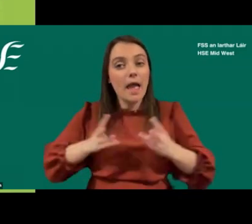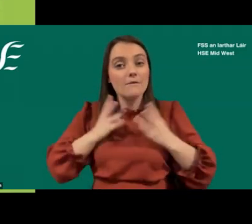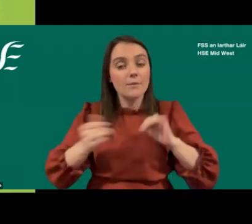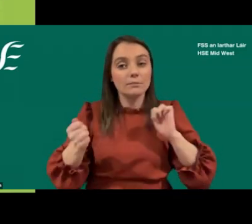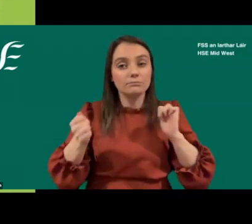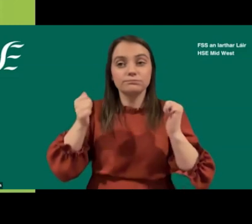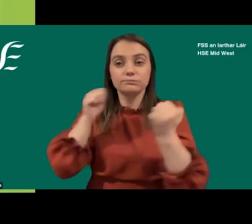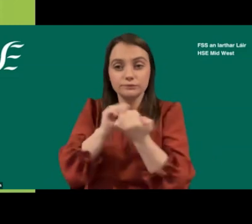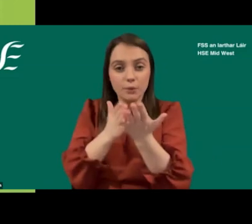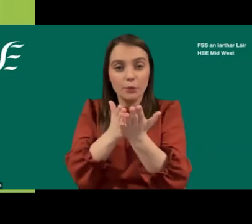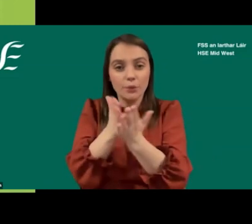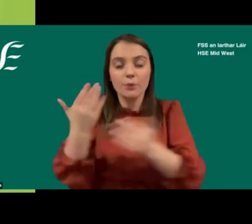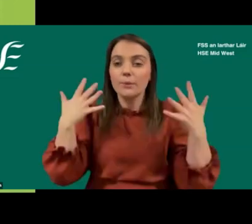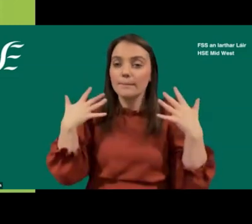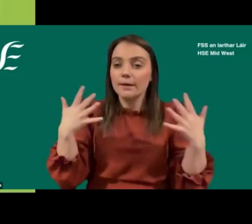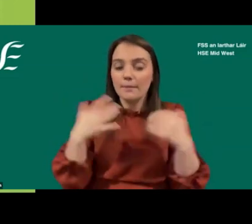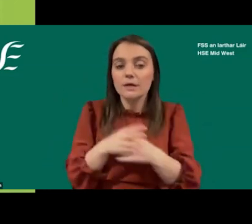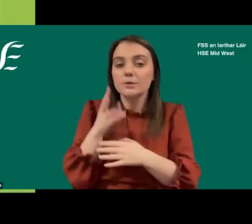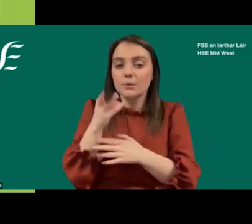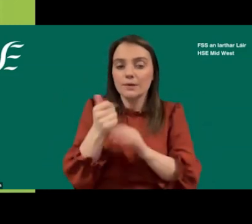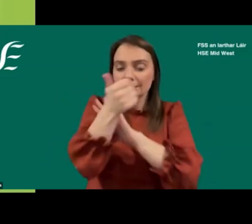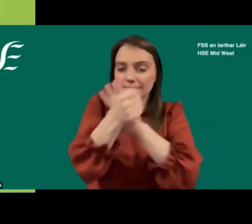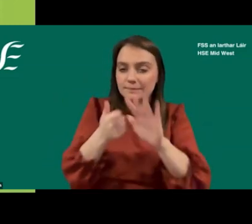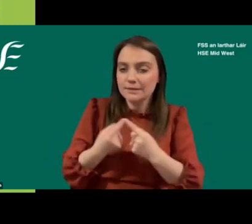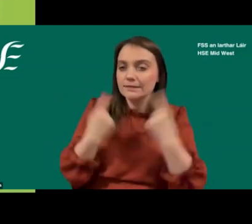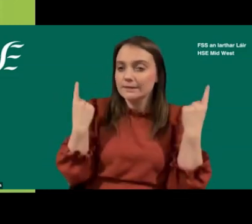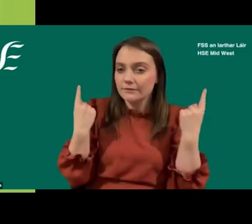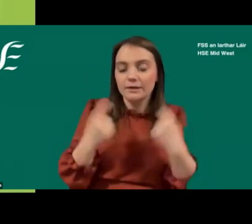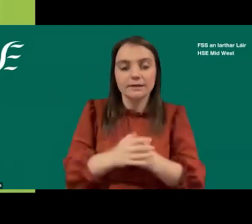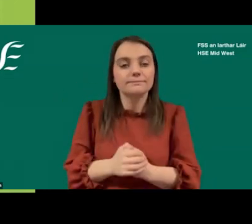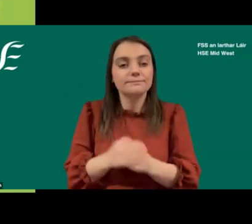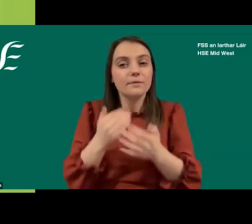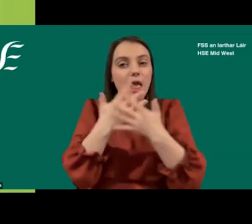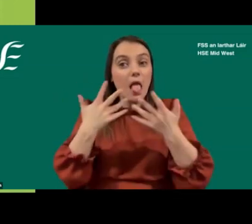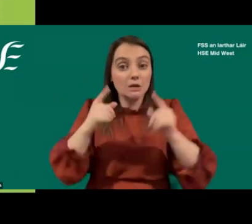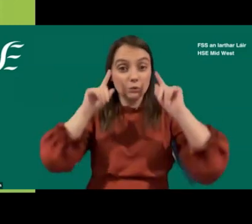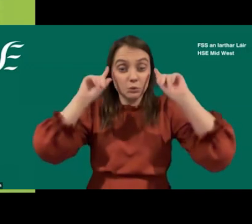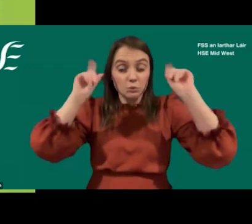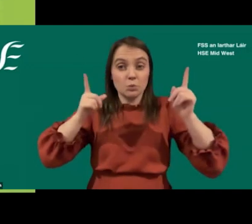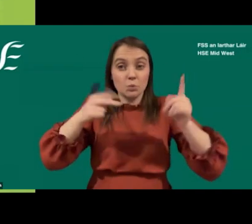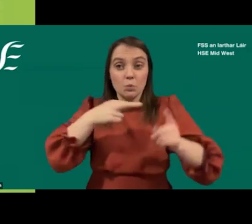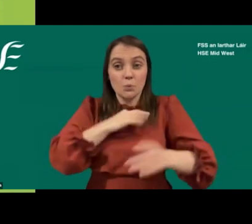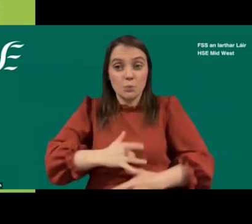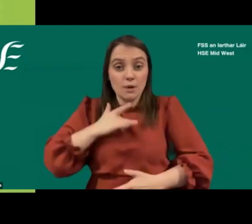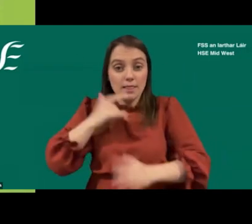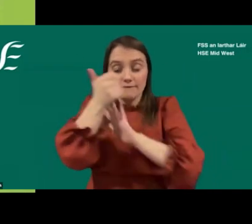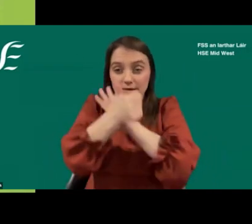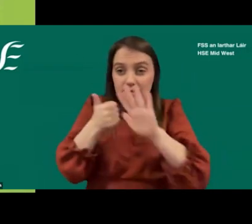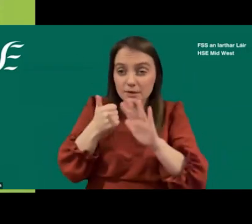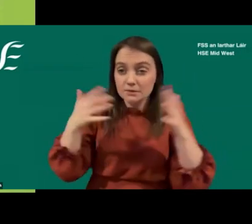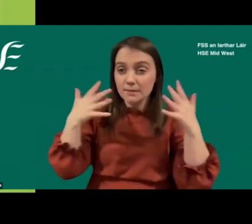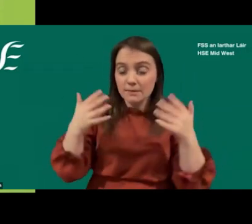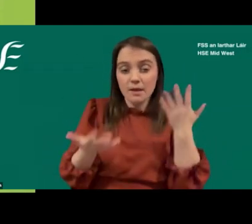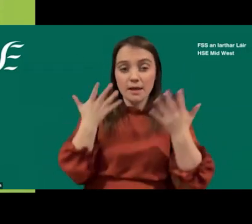will transition through menopause. They'll experience menopause differently. Many are unaware of the realities of menopause and the